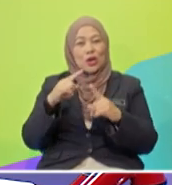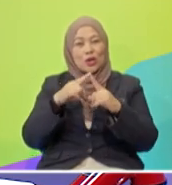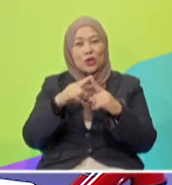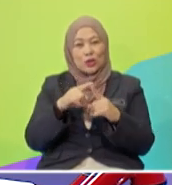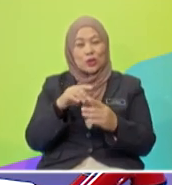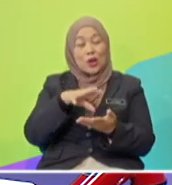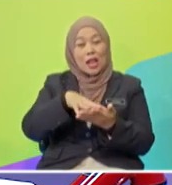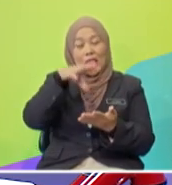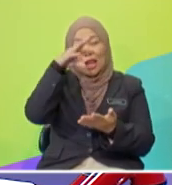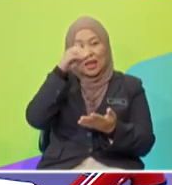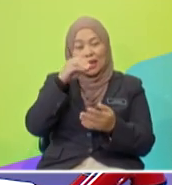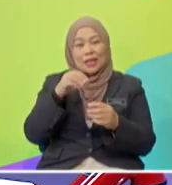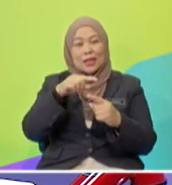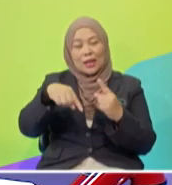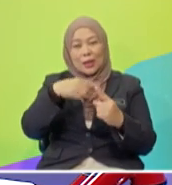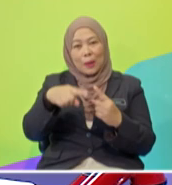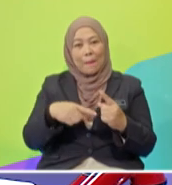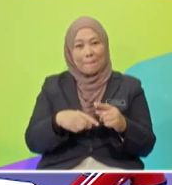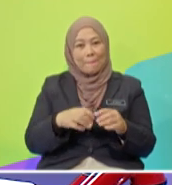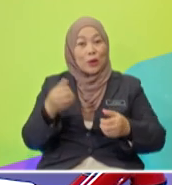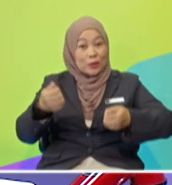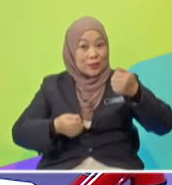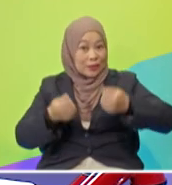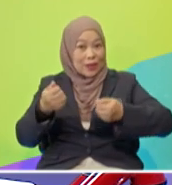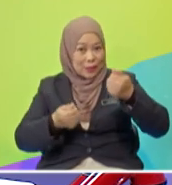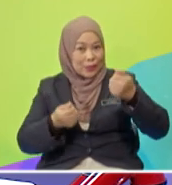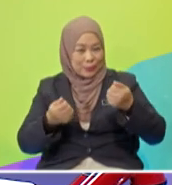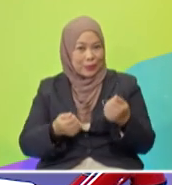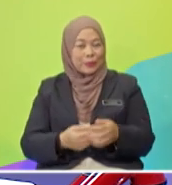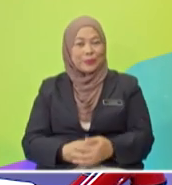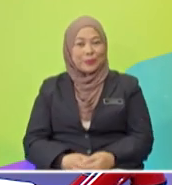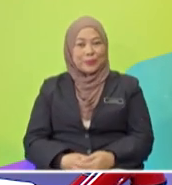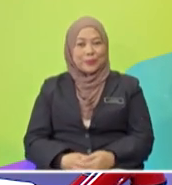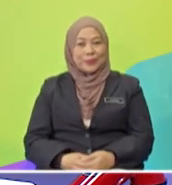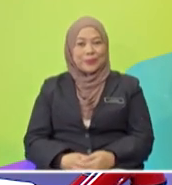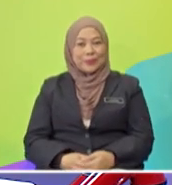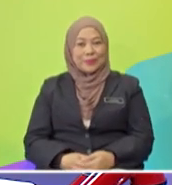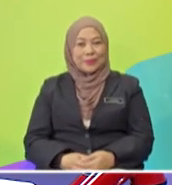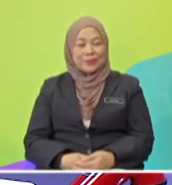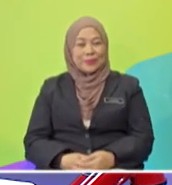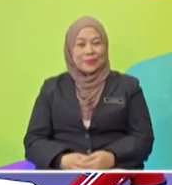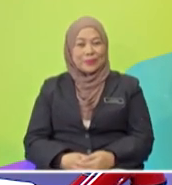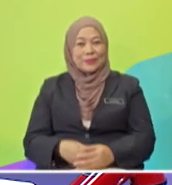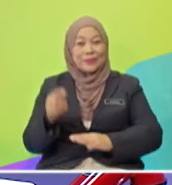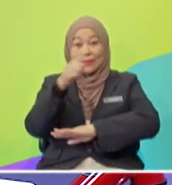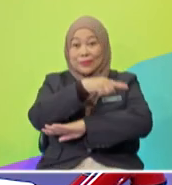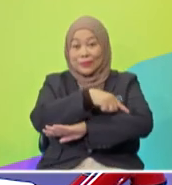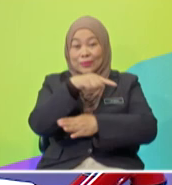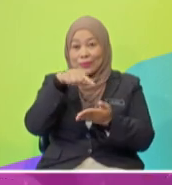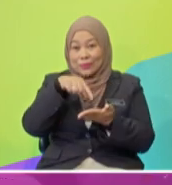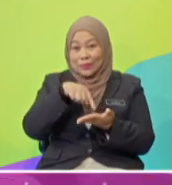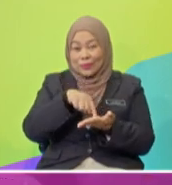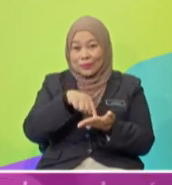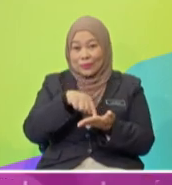Okay. Alright, now before that, our learning standards for today will be listen